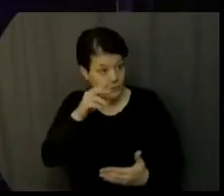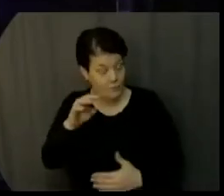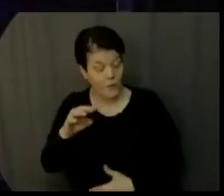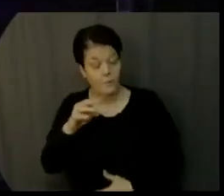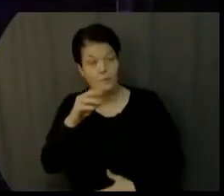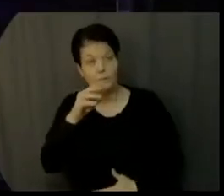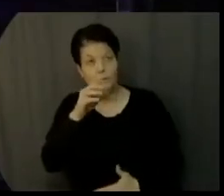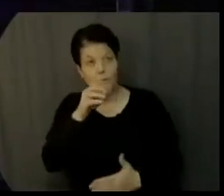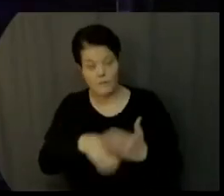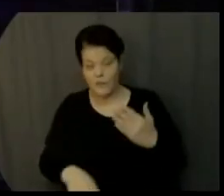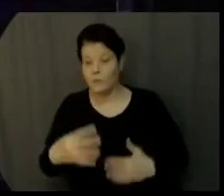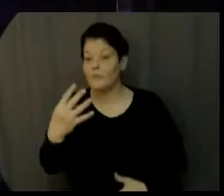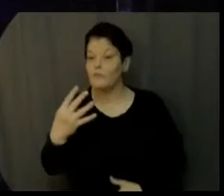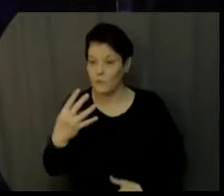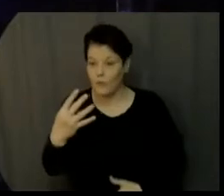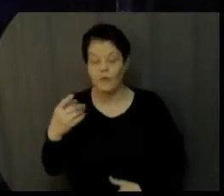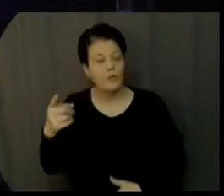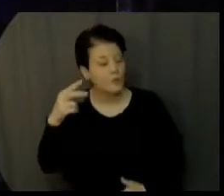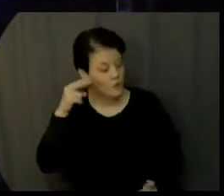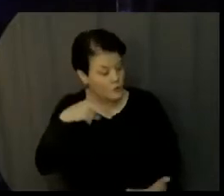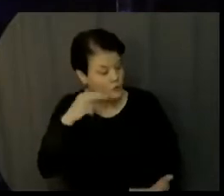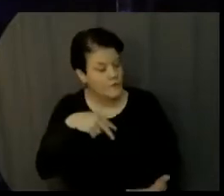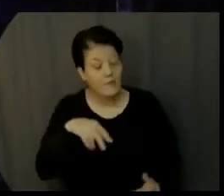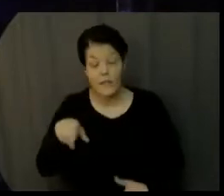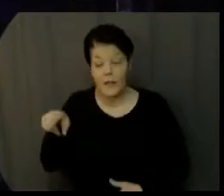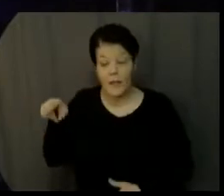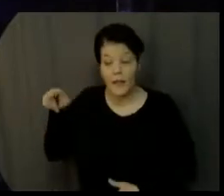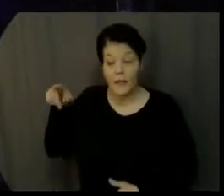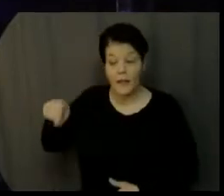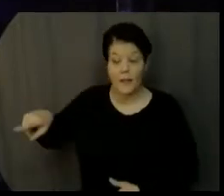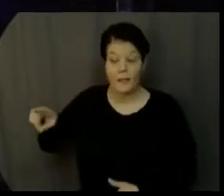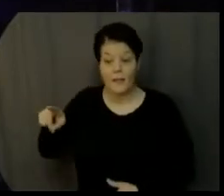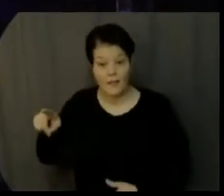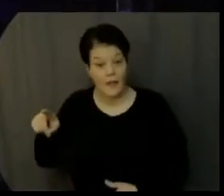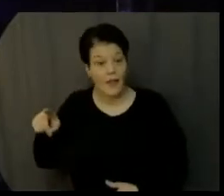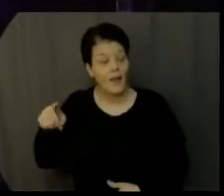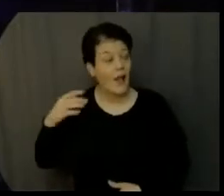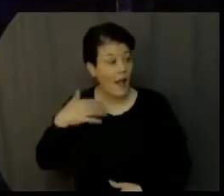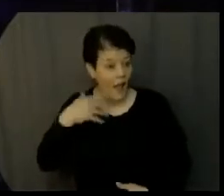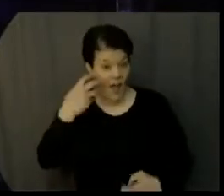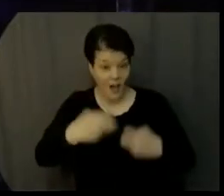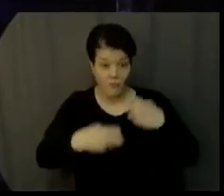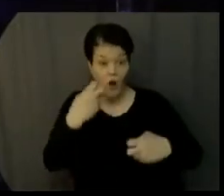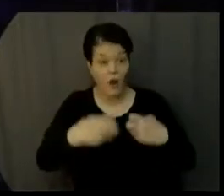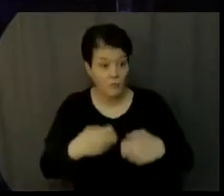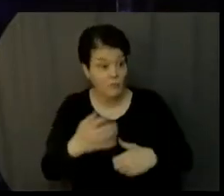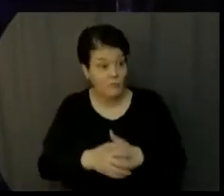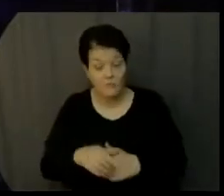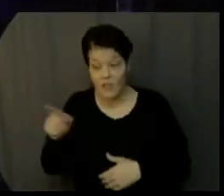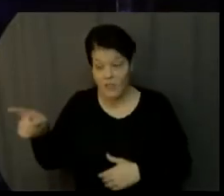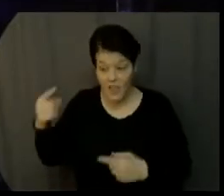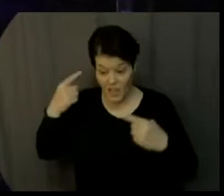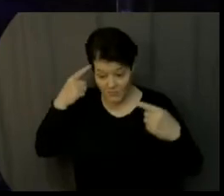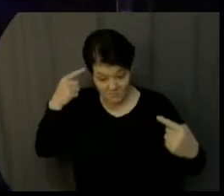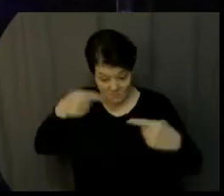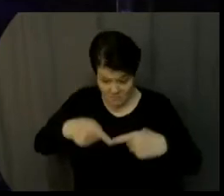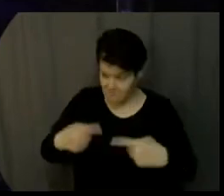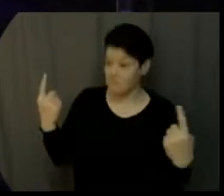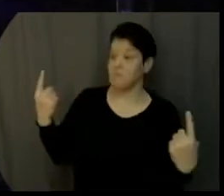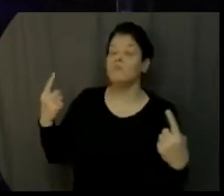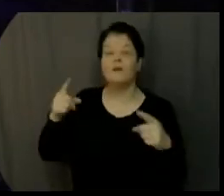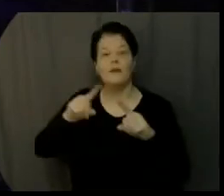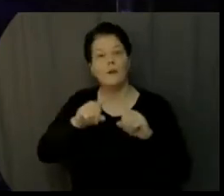difference was, is they were so committed to unity that even in the midst of their differences, they didn't run.